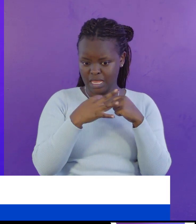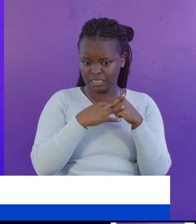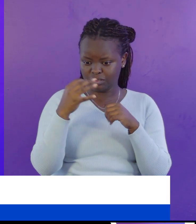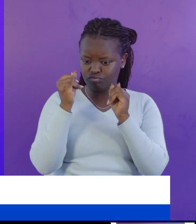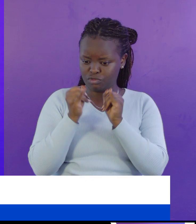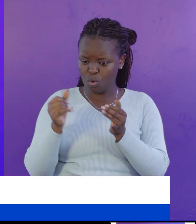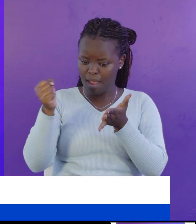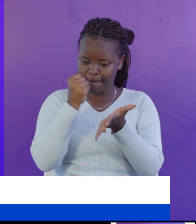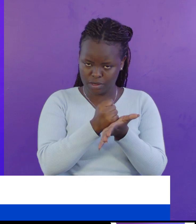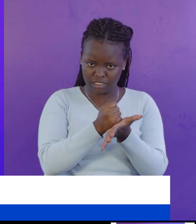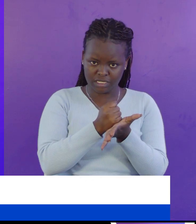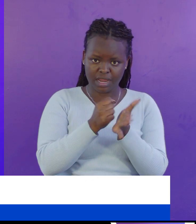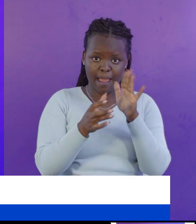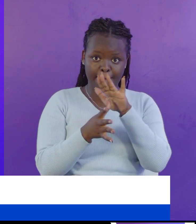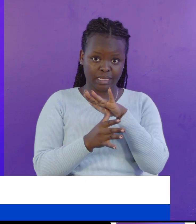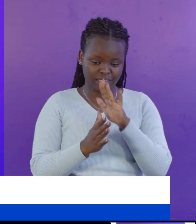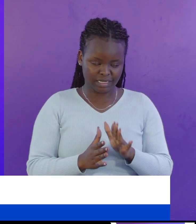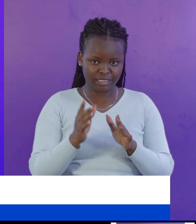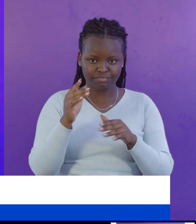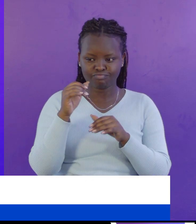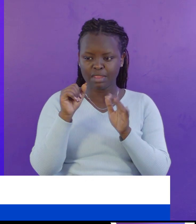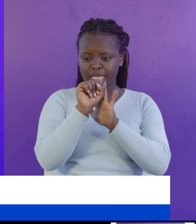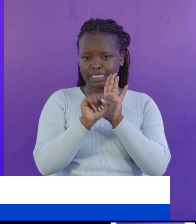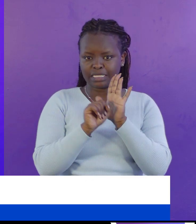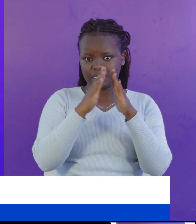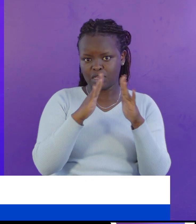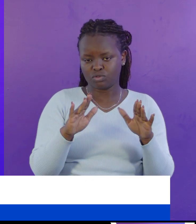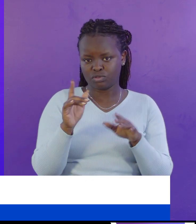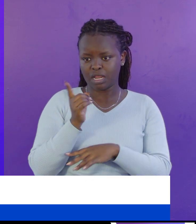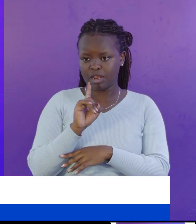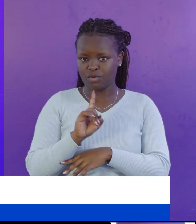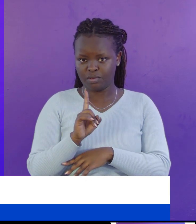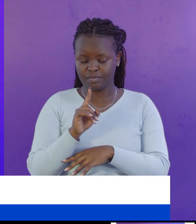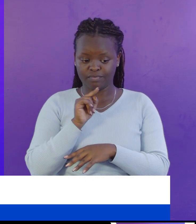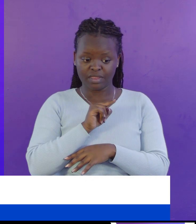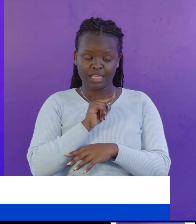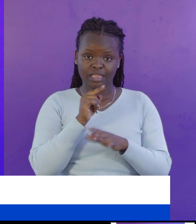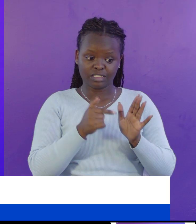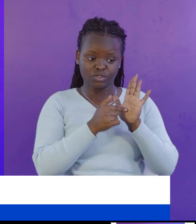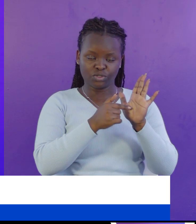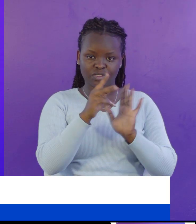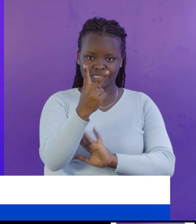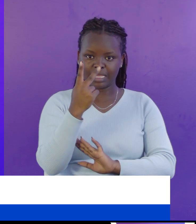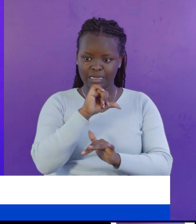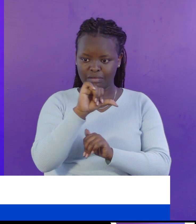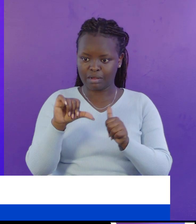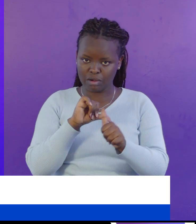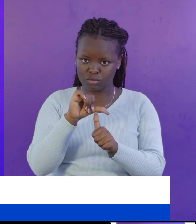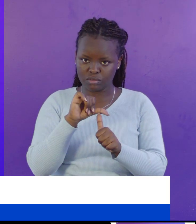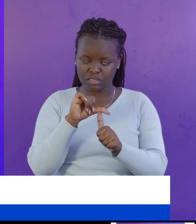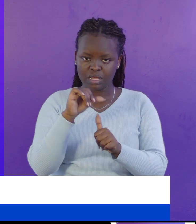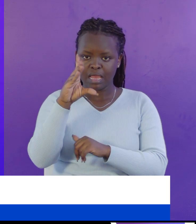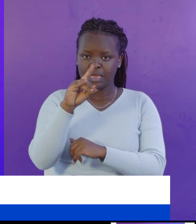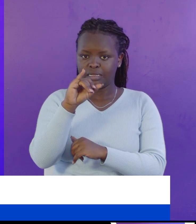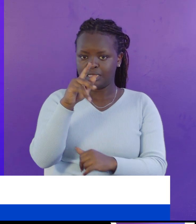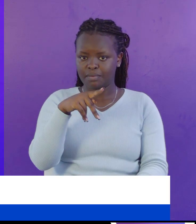ambassadors at State House, Nairobi. This ceremony marks the second round of diplomatic credential